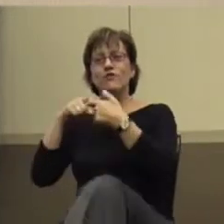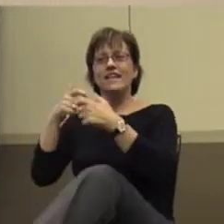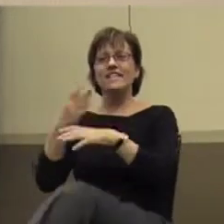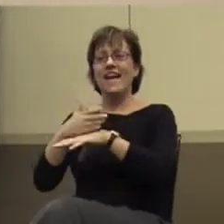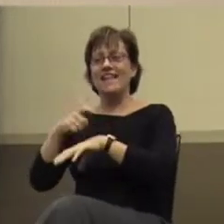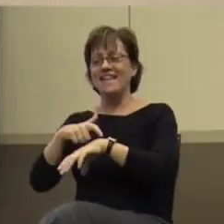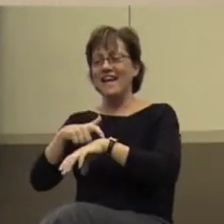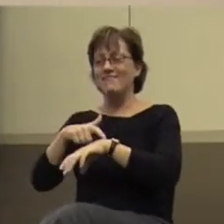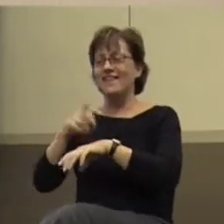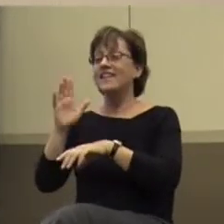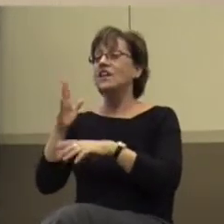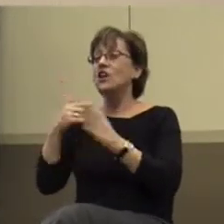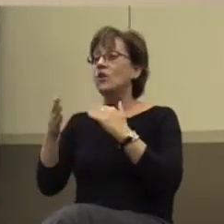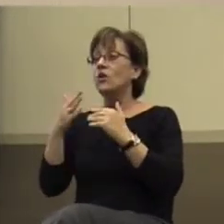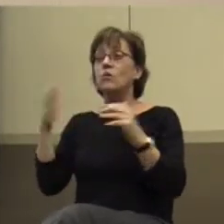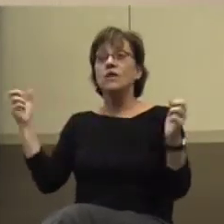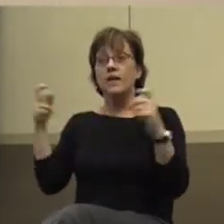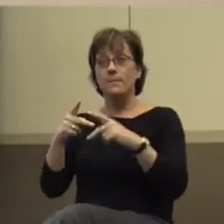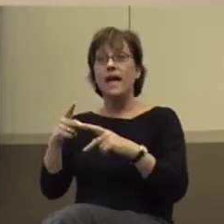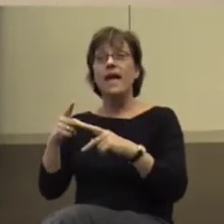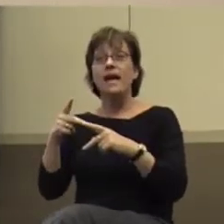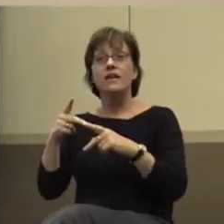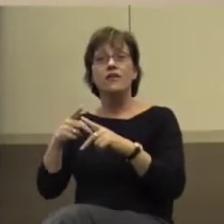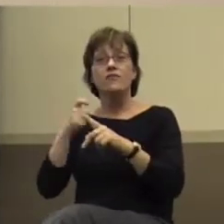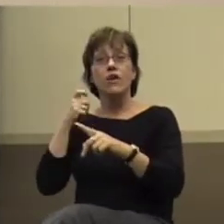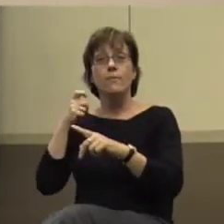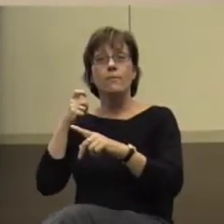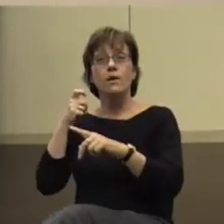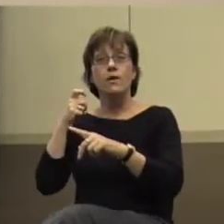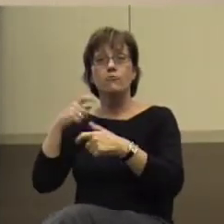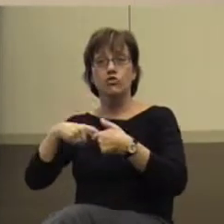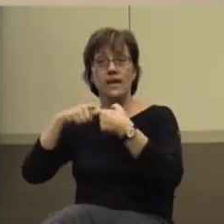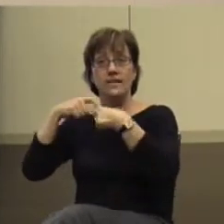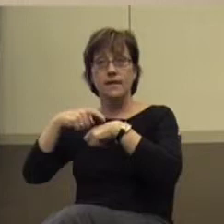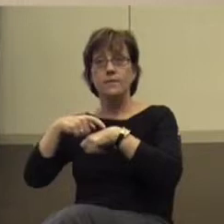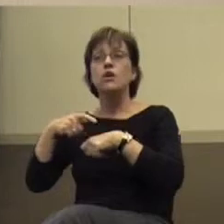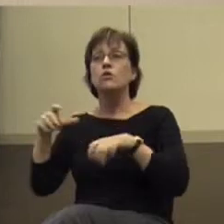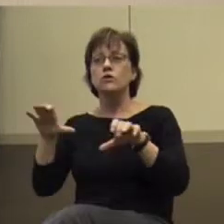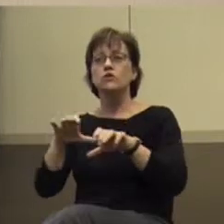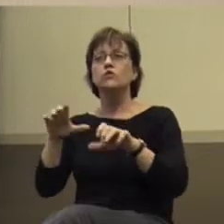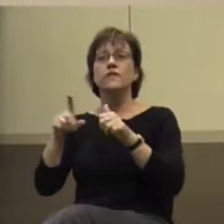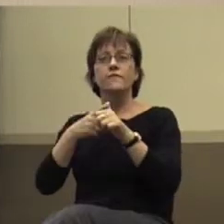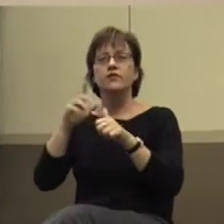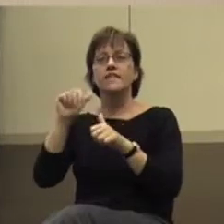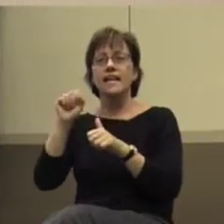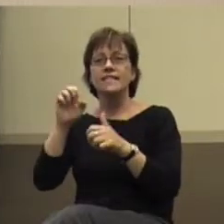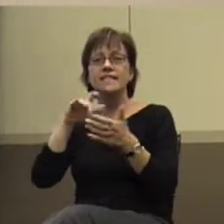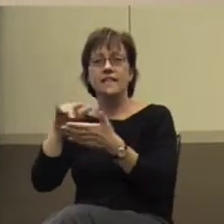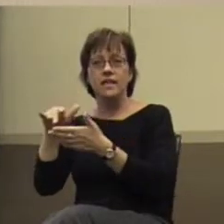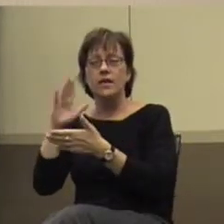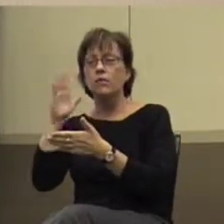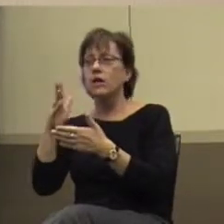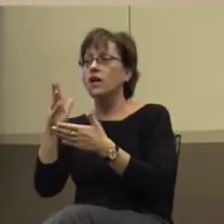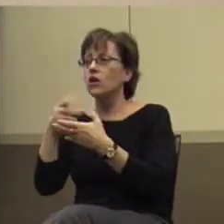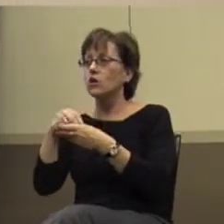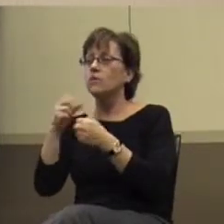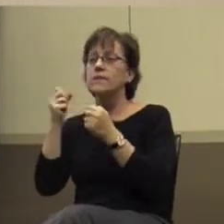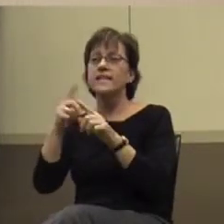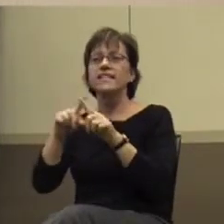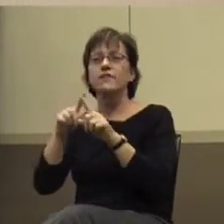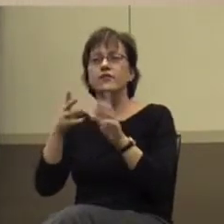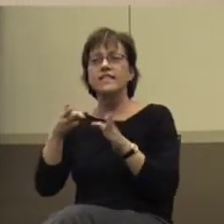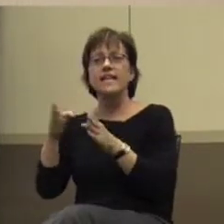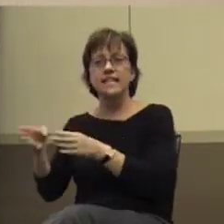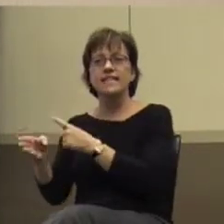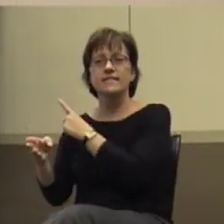going to start looking at do our first case study that will include a lot of these different techniques, and you'll get a chance to kind of work with the data and to